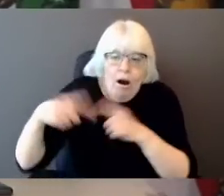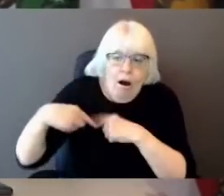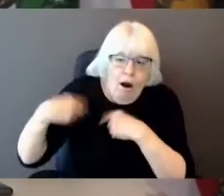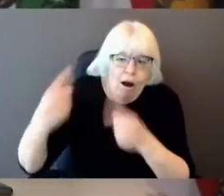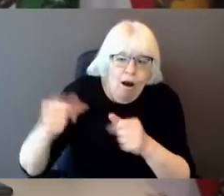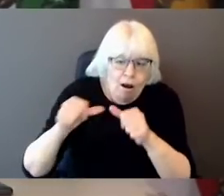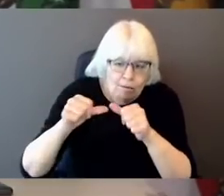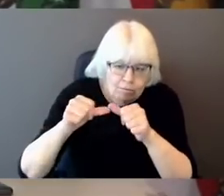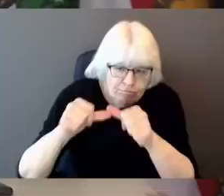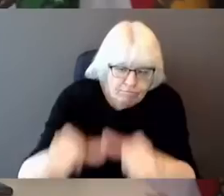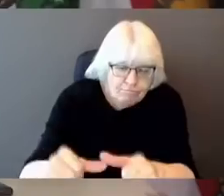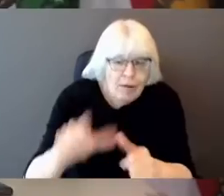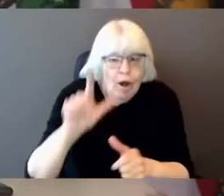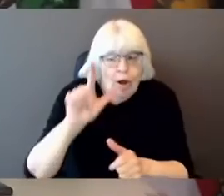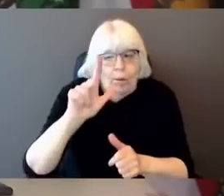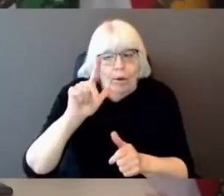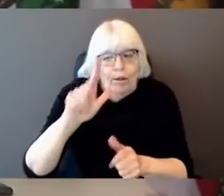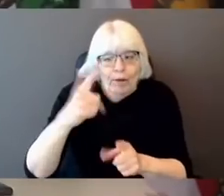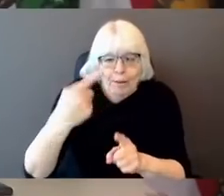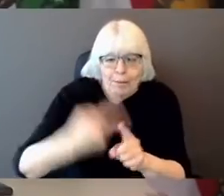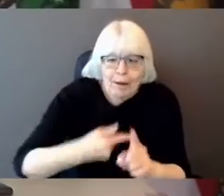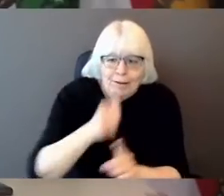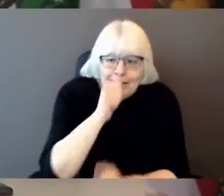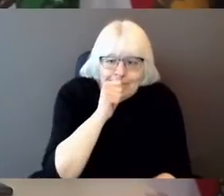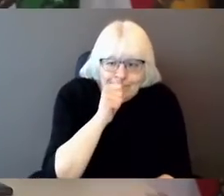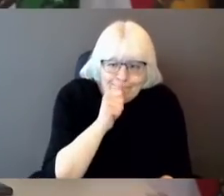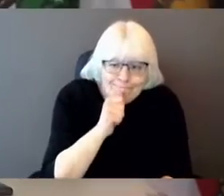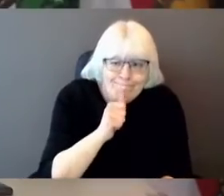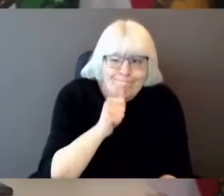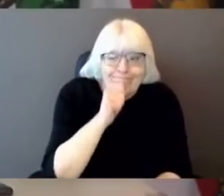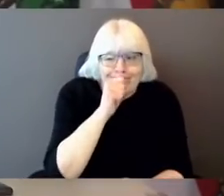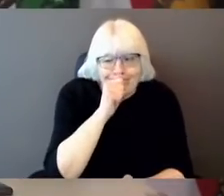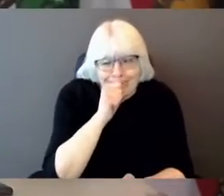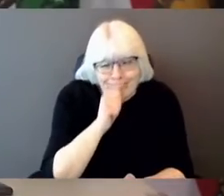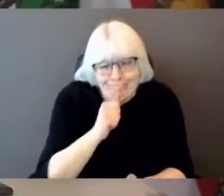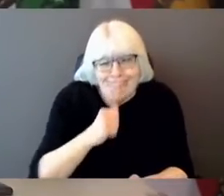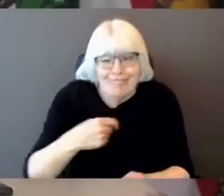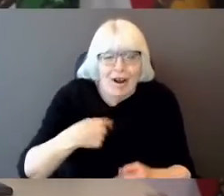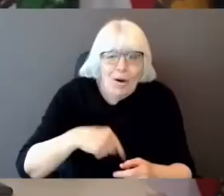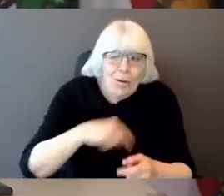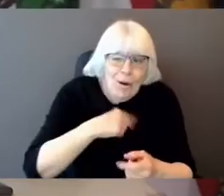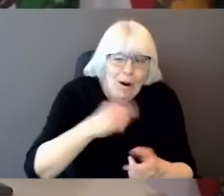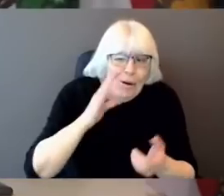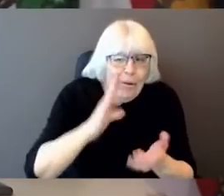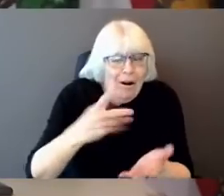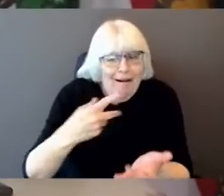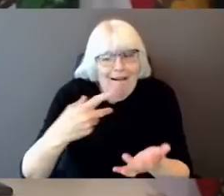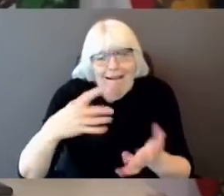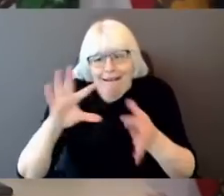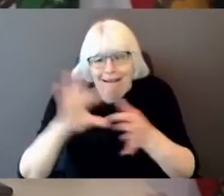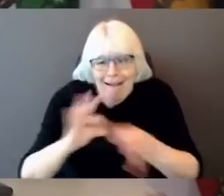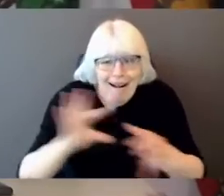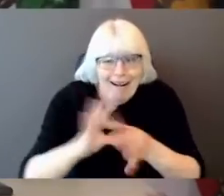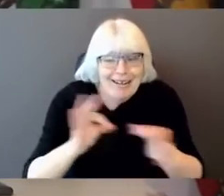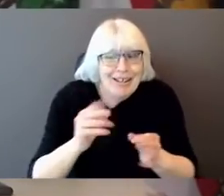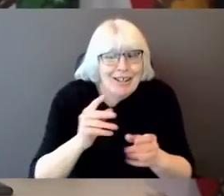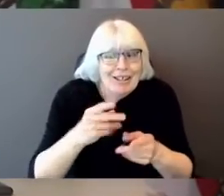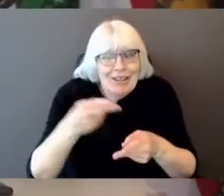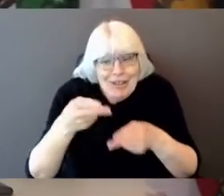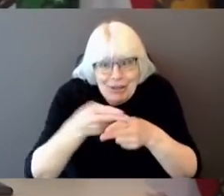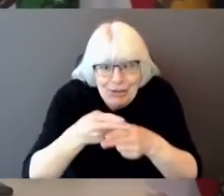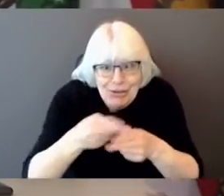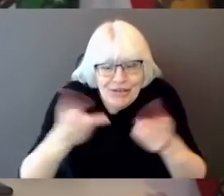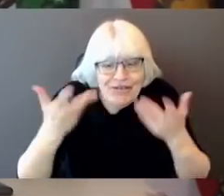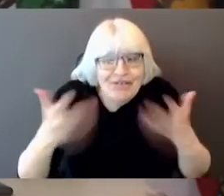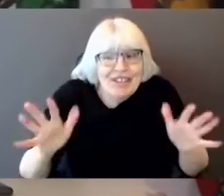a lot about being almost through this, and now this plan puts some firmer timelines